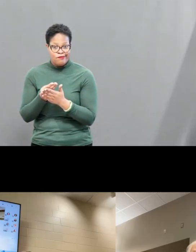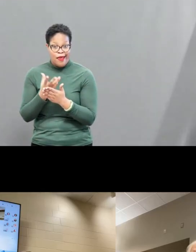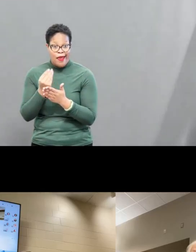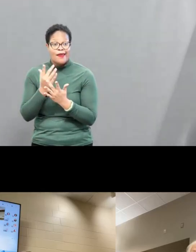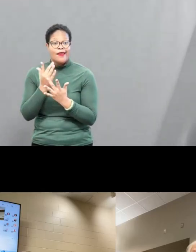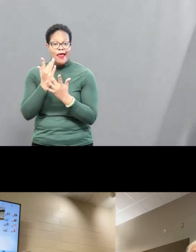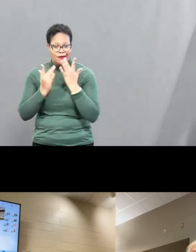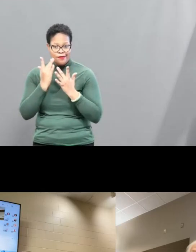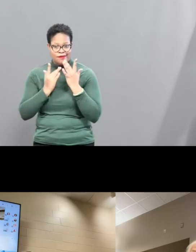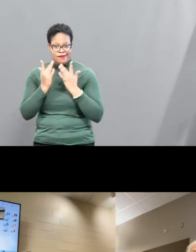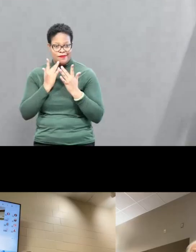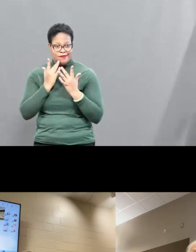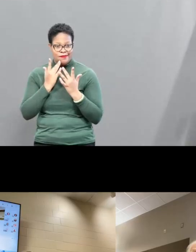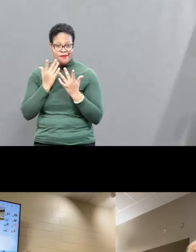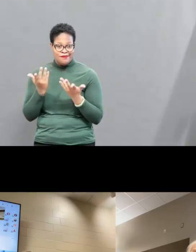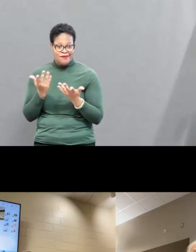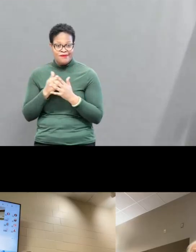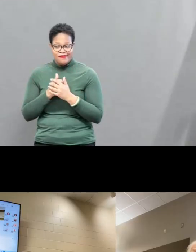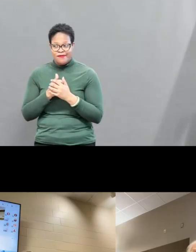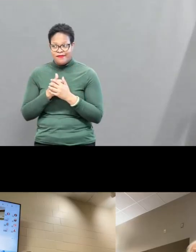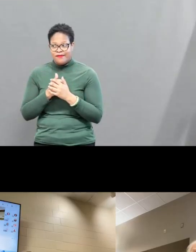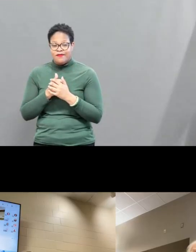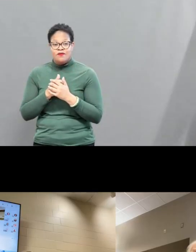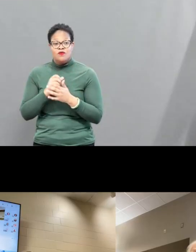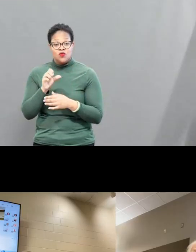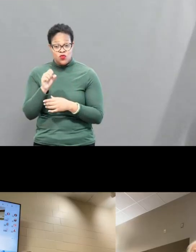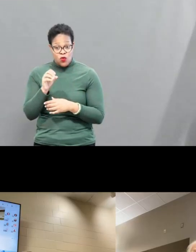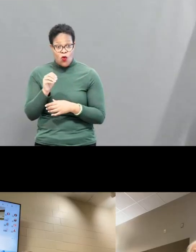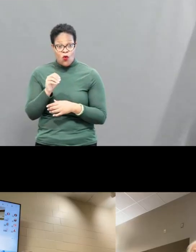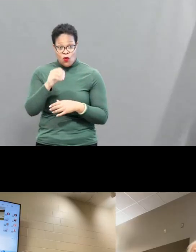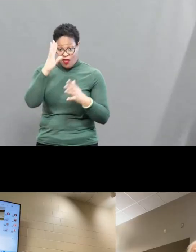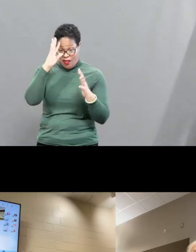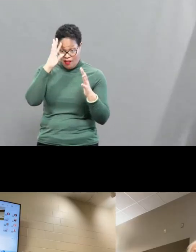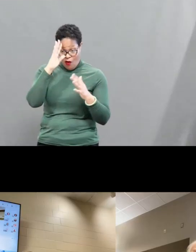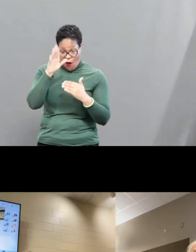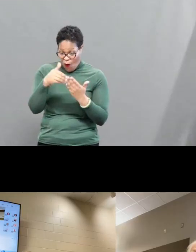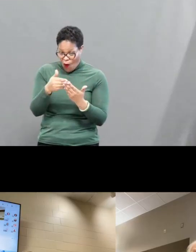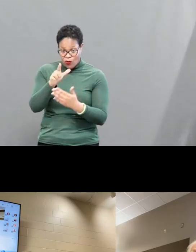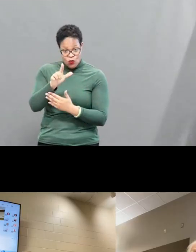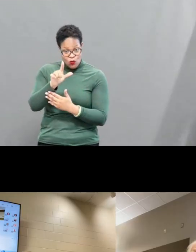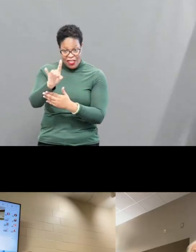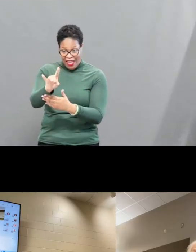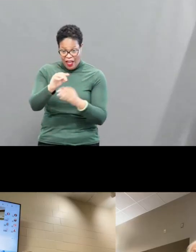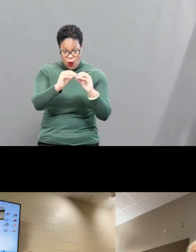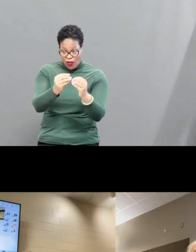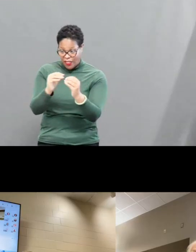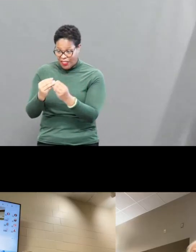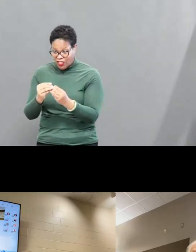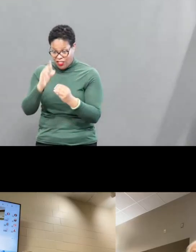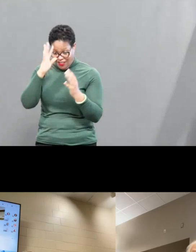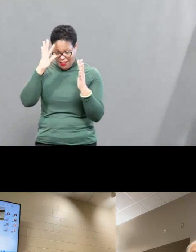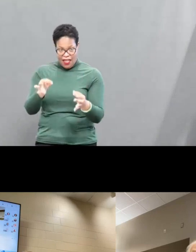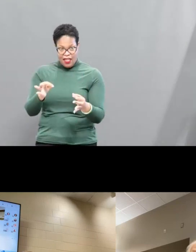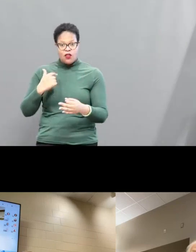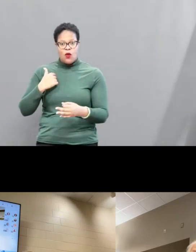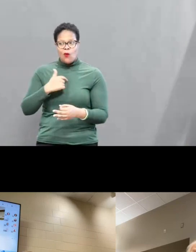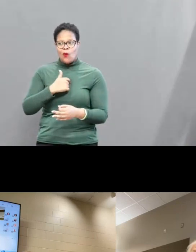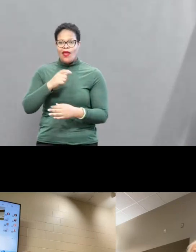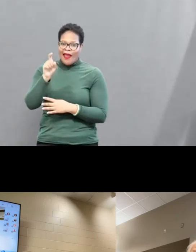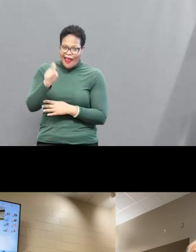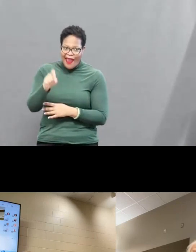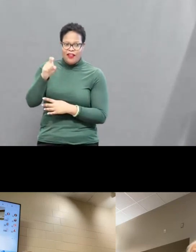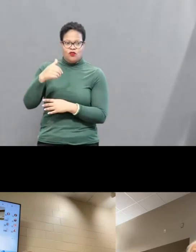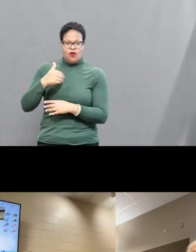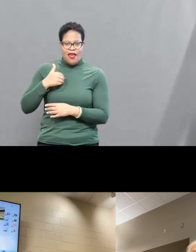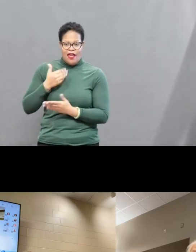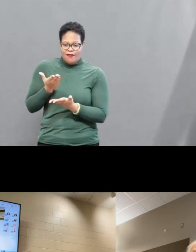lack thereof. So it was determined by all 28 that we had to have